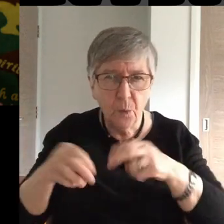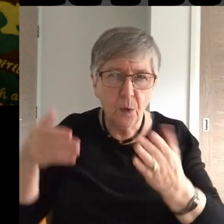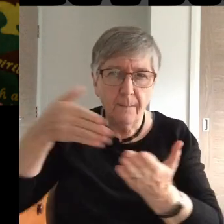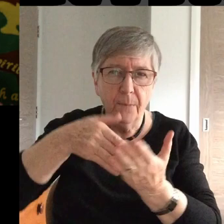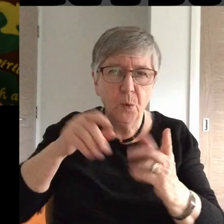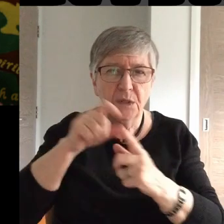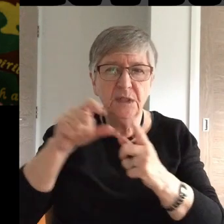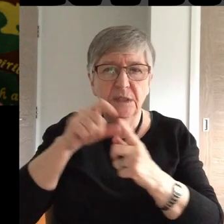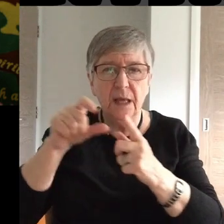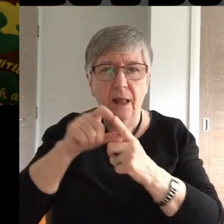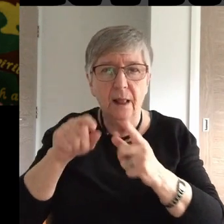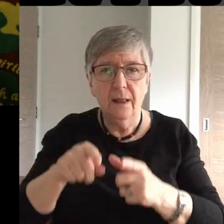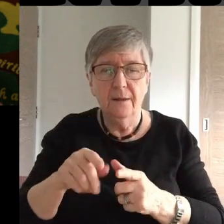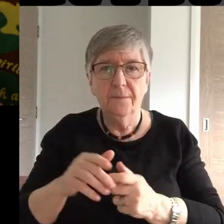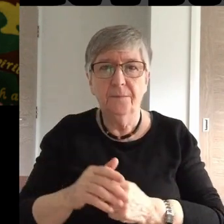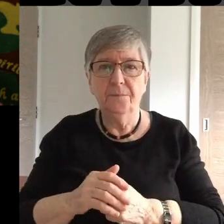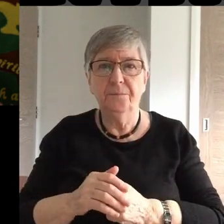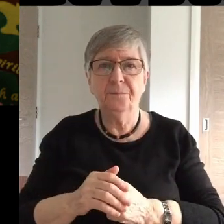detail.